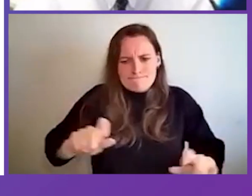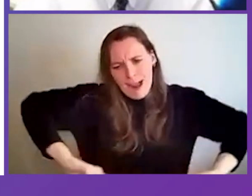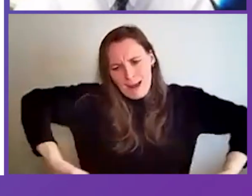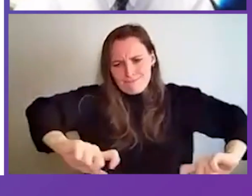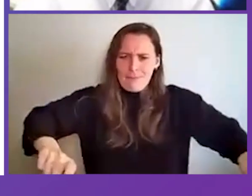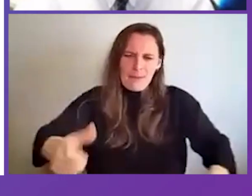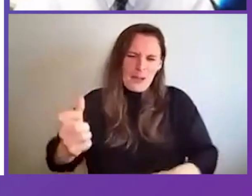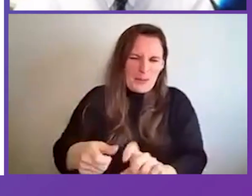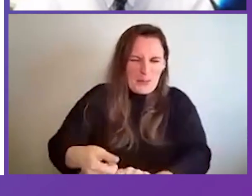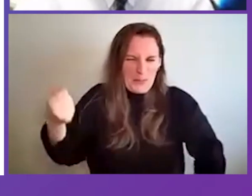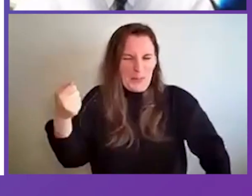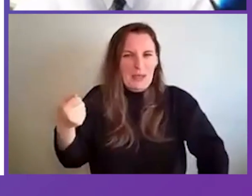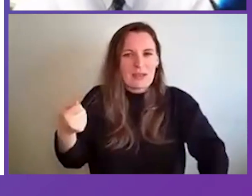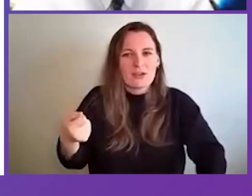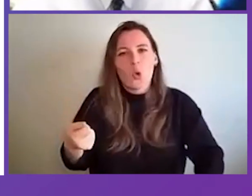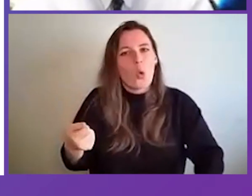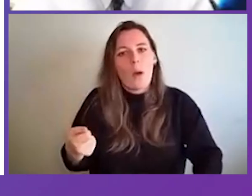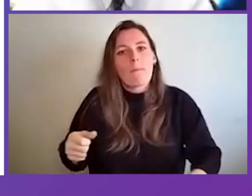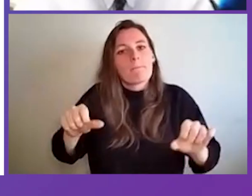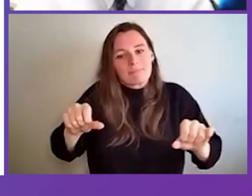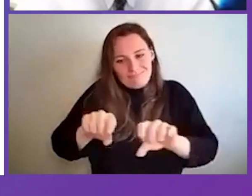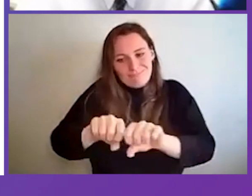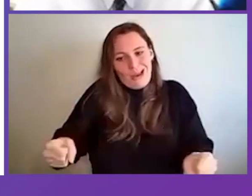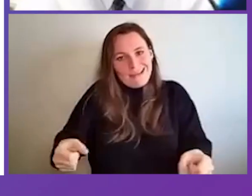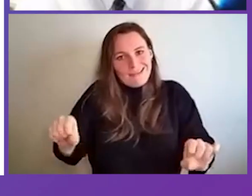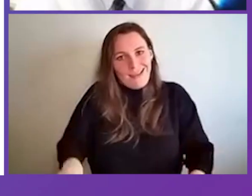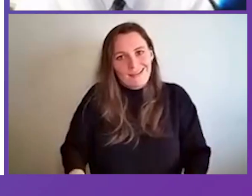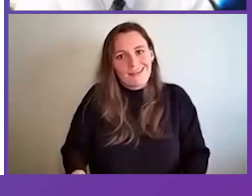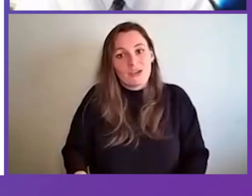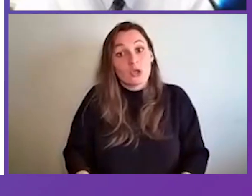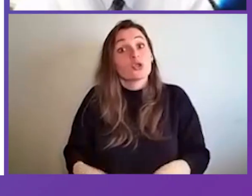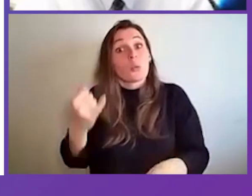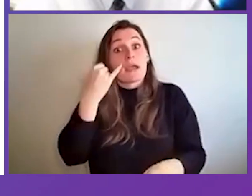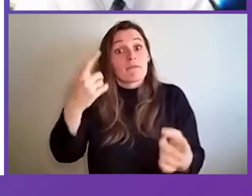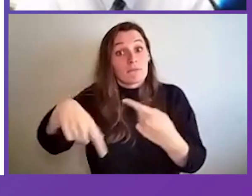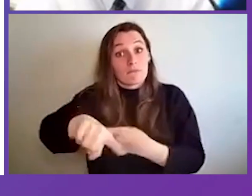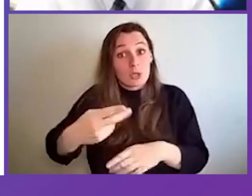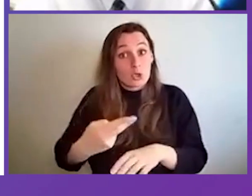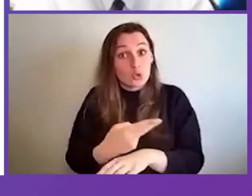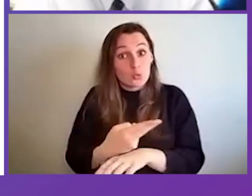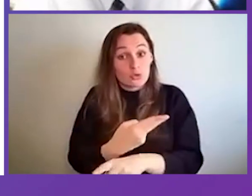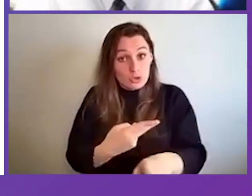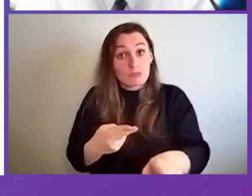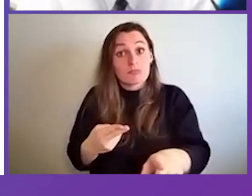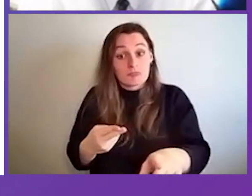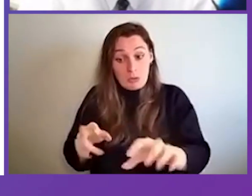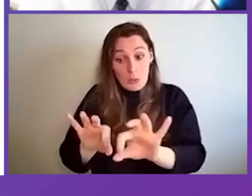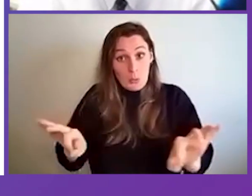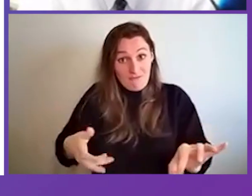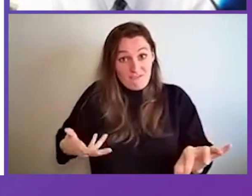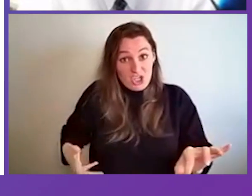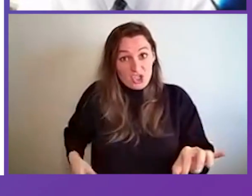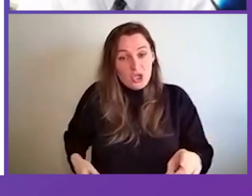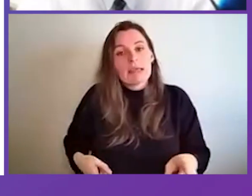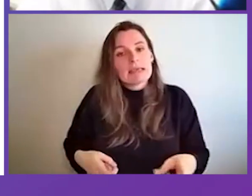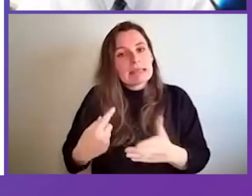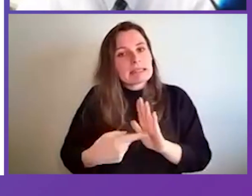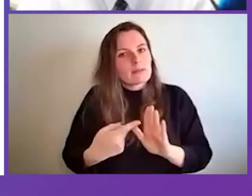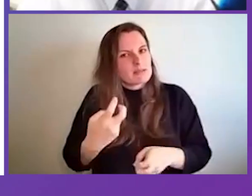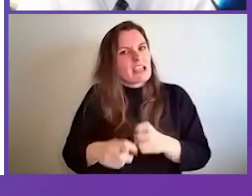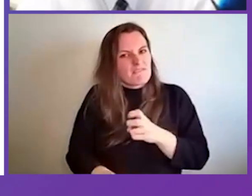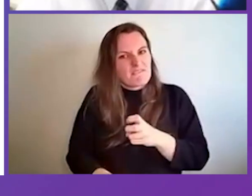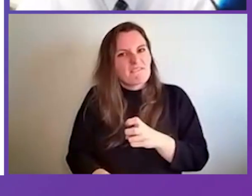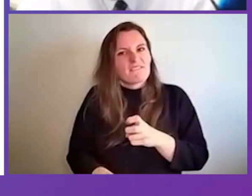straps, it's very easy to over tighten them. It could be one, and this could be one of the reasons that we see some damage, we see